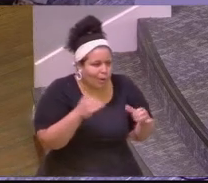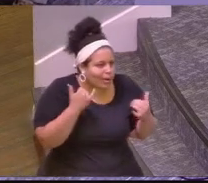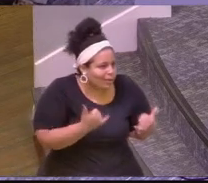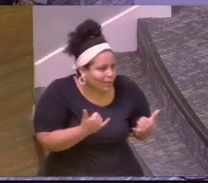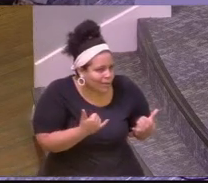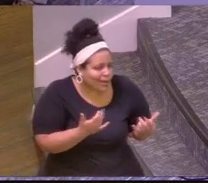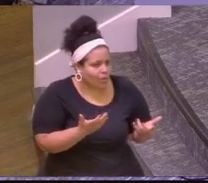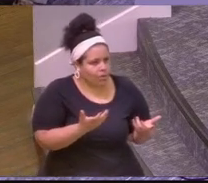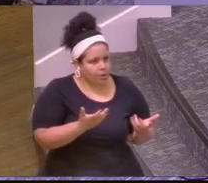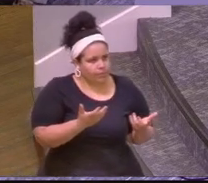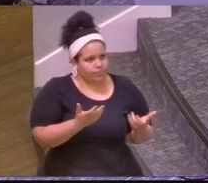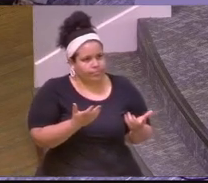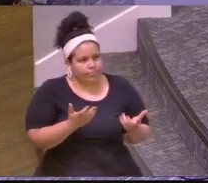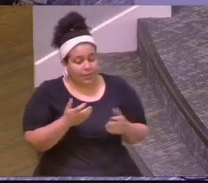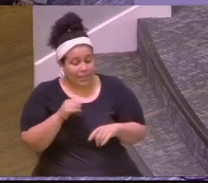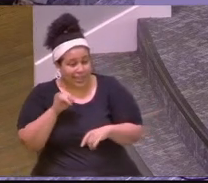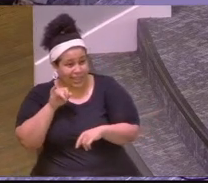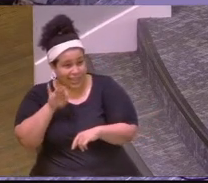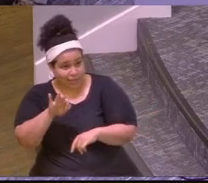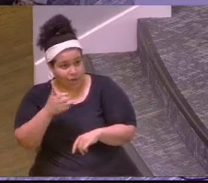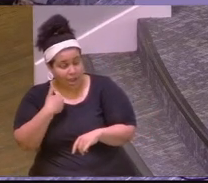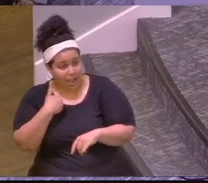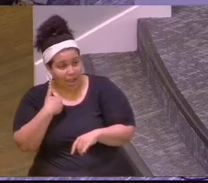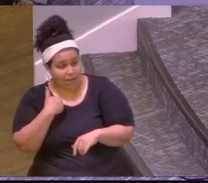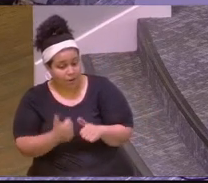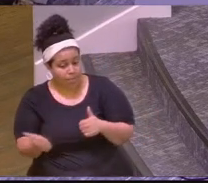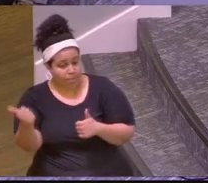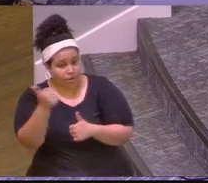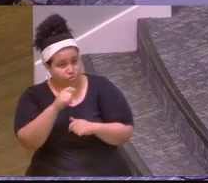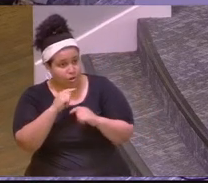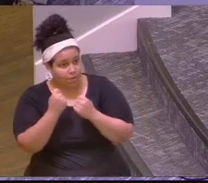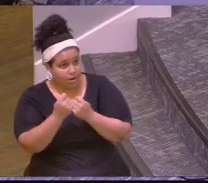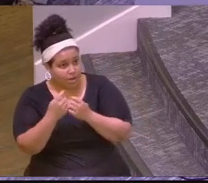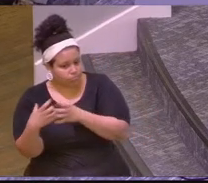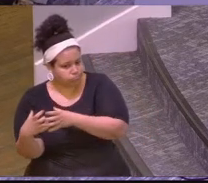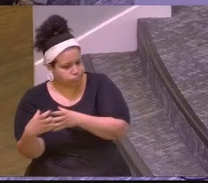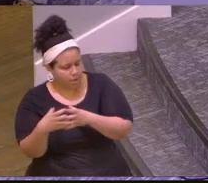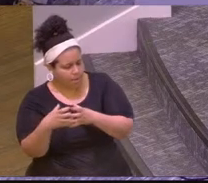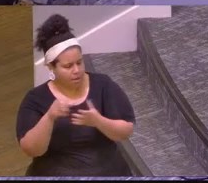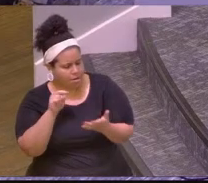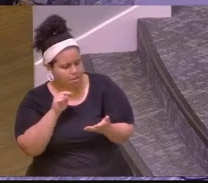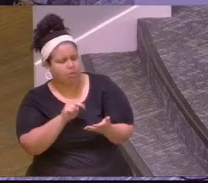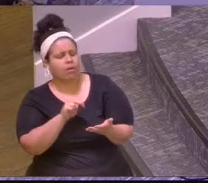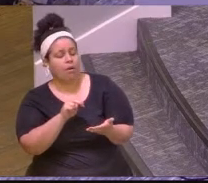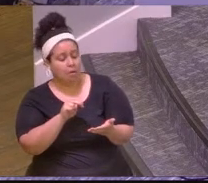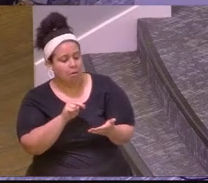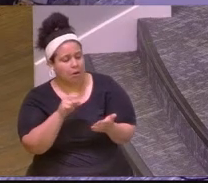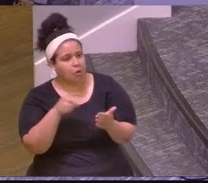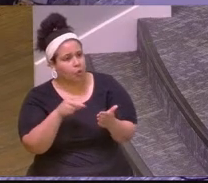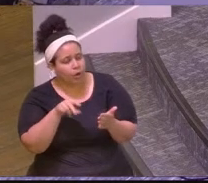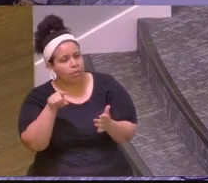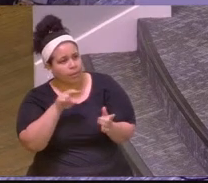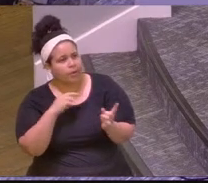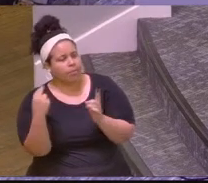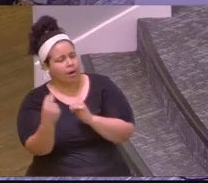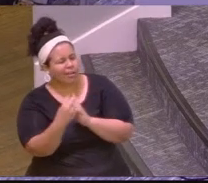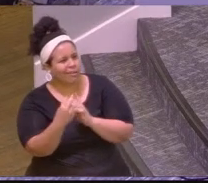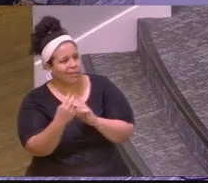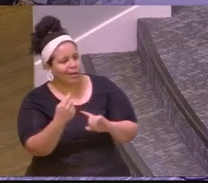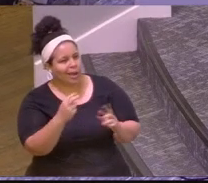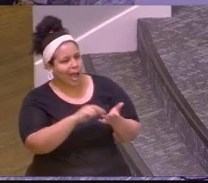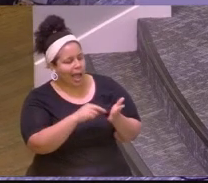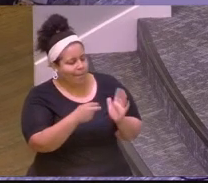that can come together and look at it from a programming point of view about what's needed, You know, like I was saying in terms of the construction